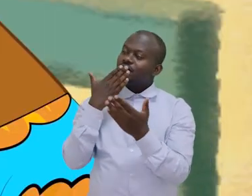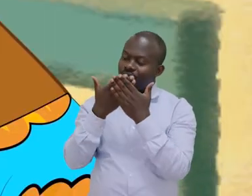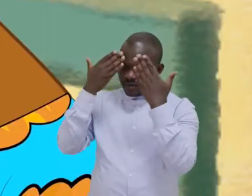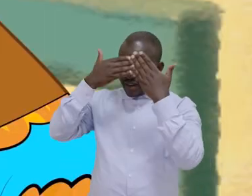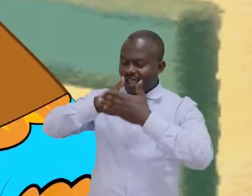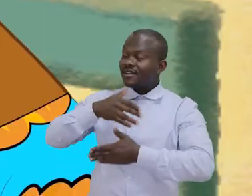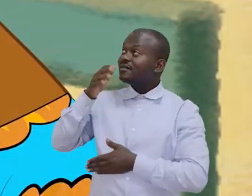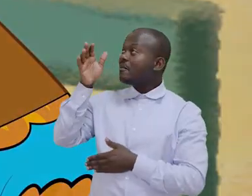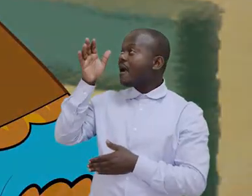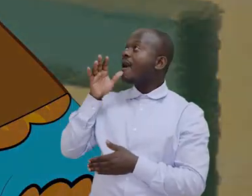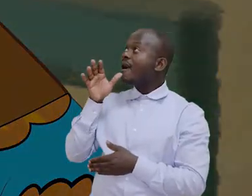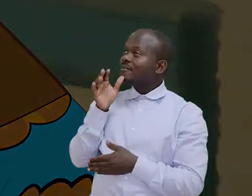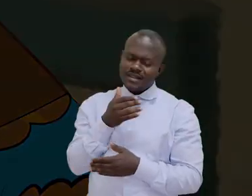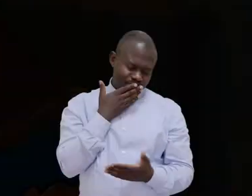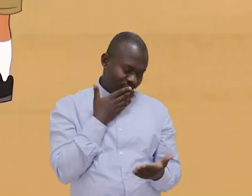tight.